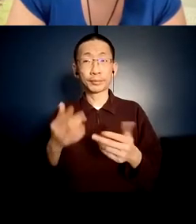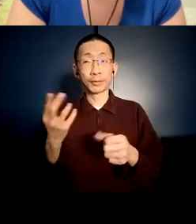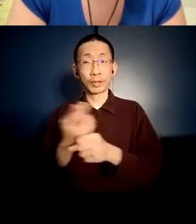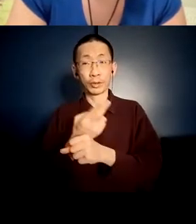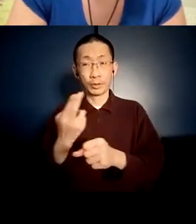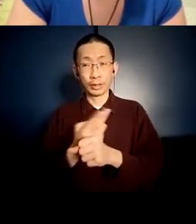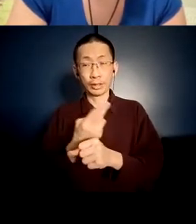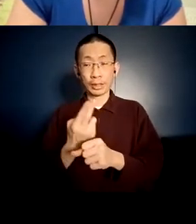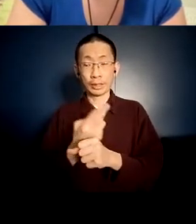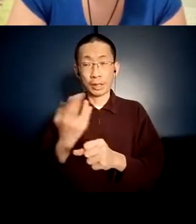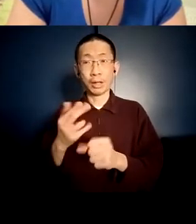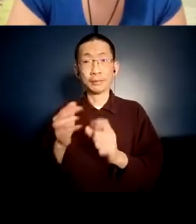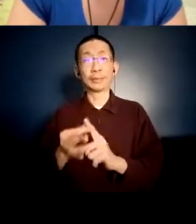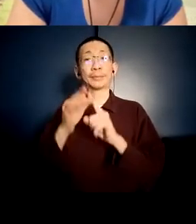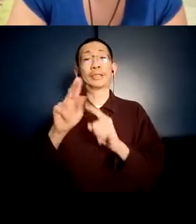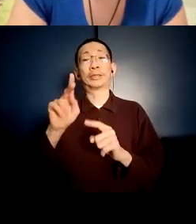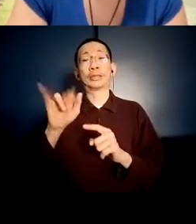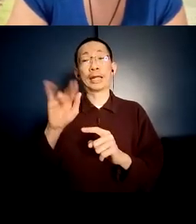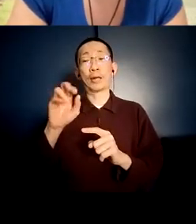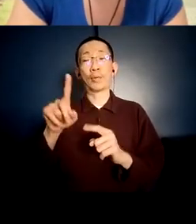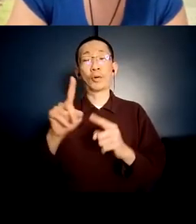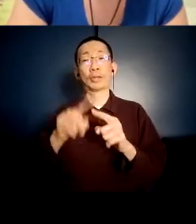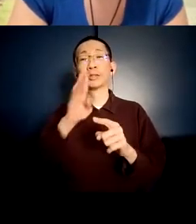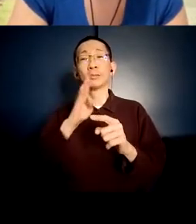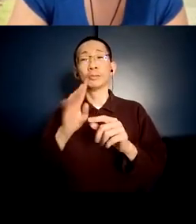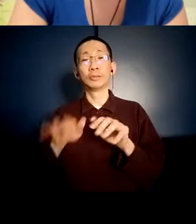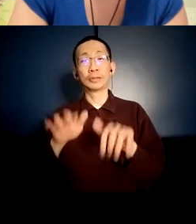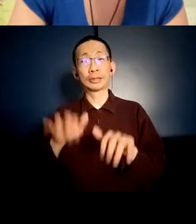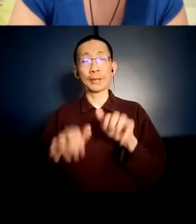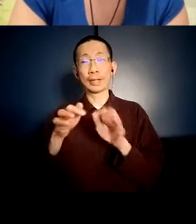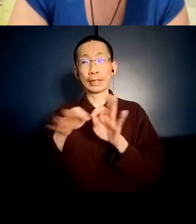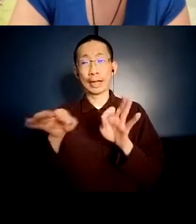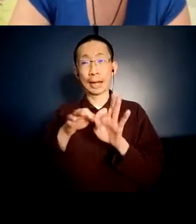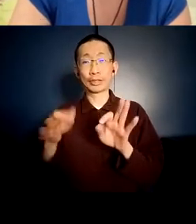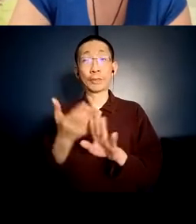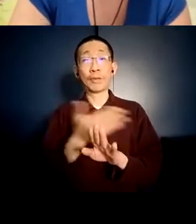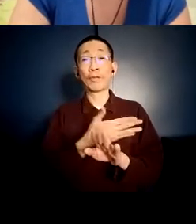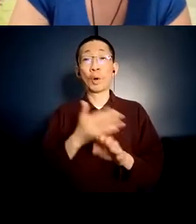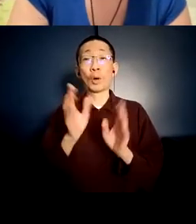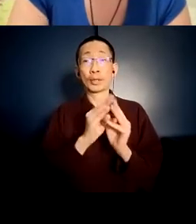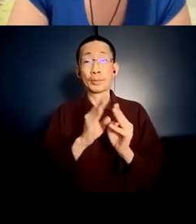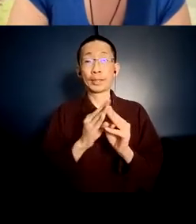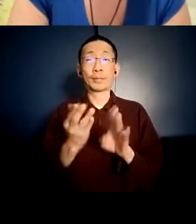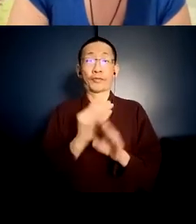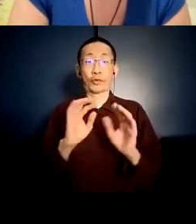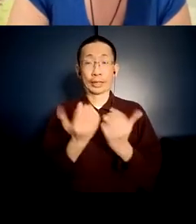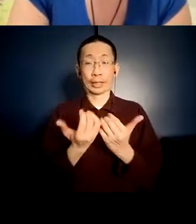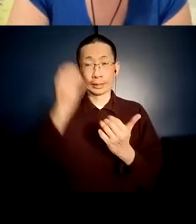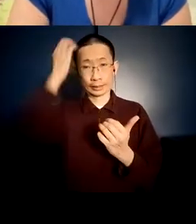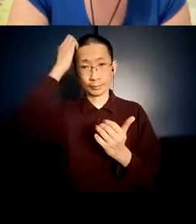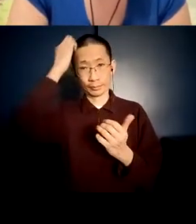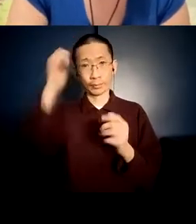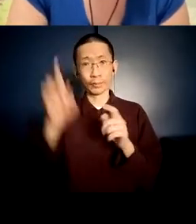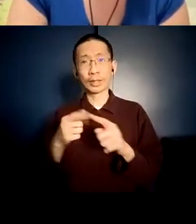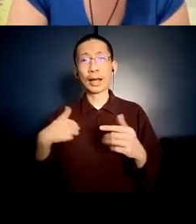uses a special keyboard to type out captions for the meeting or for the class. I also have a microphone